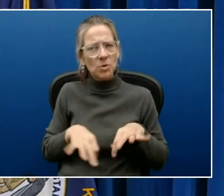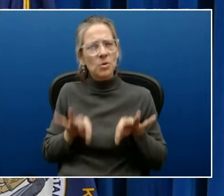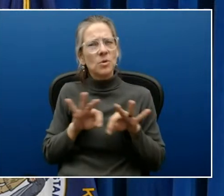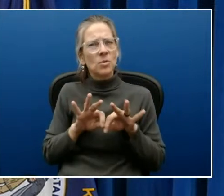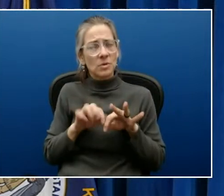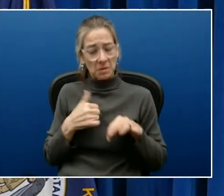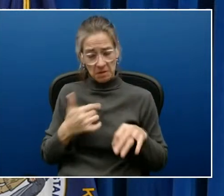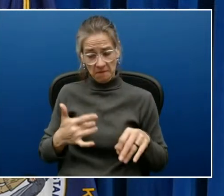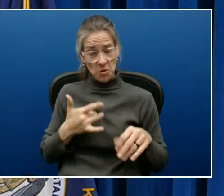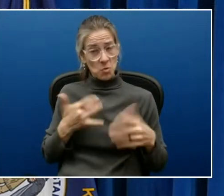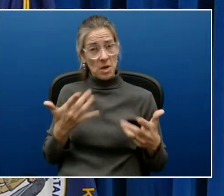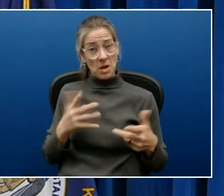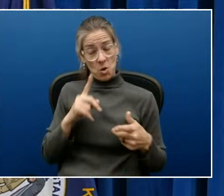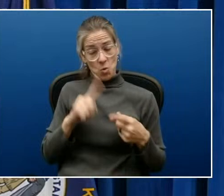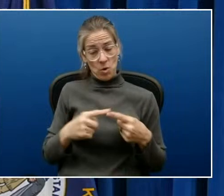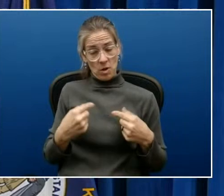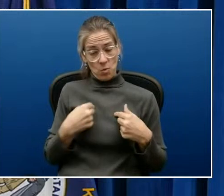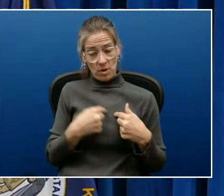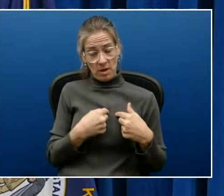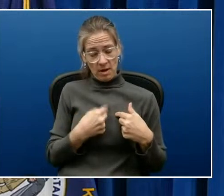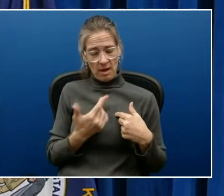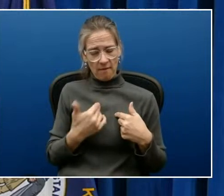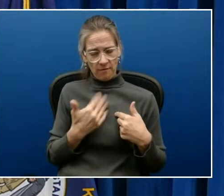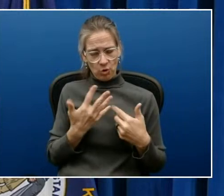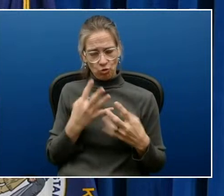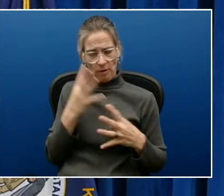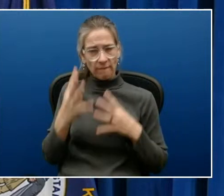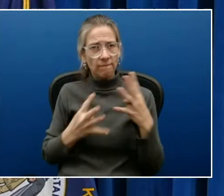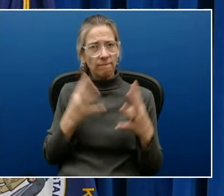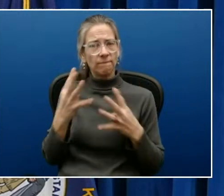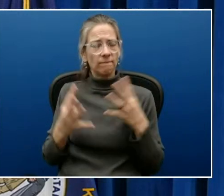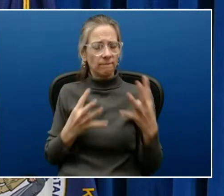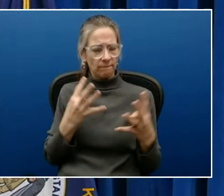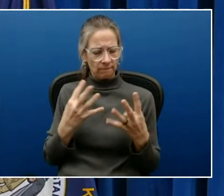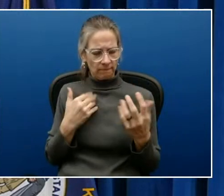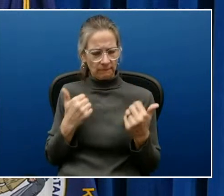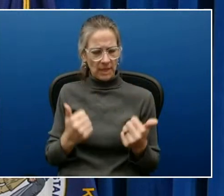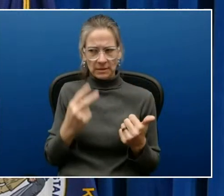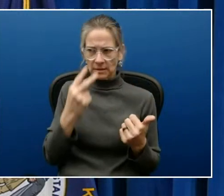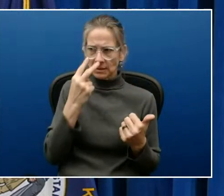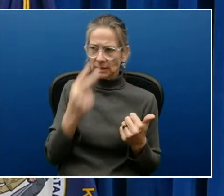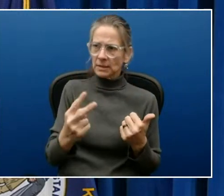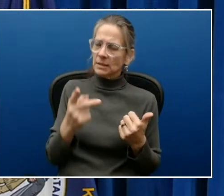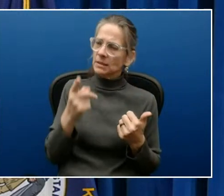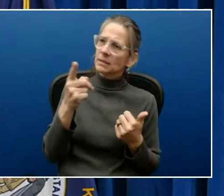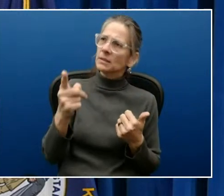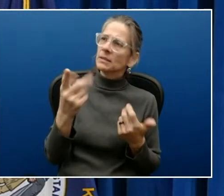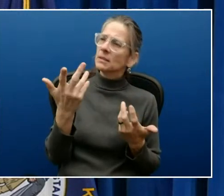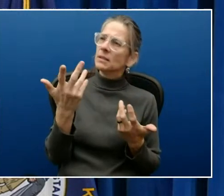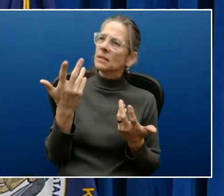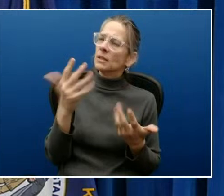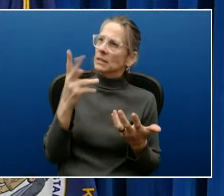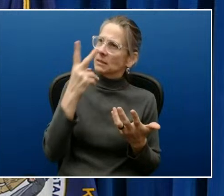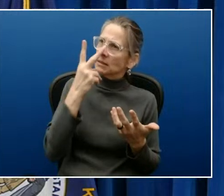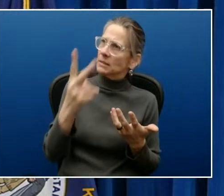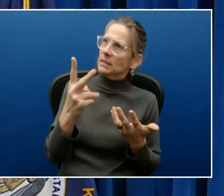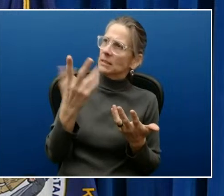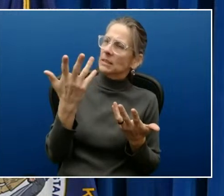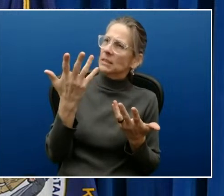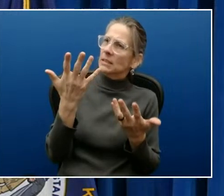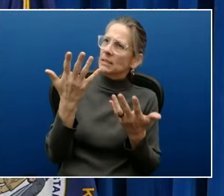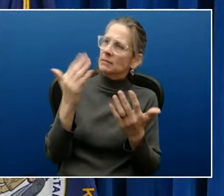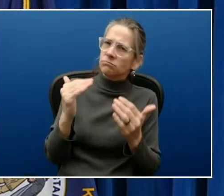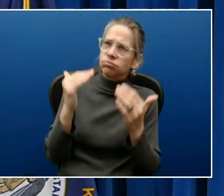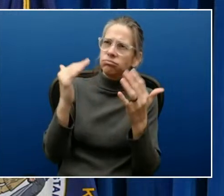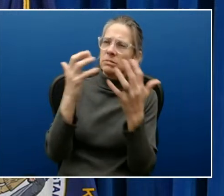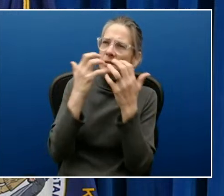we engage our creativity, we are seeing evidence of the divine, the sacred. When we activate our